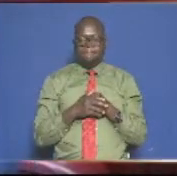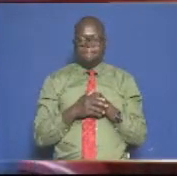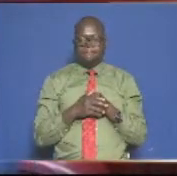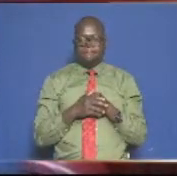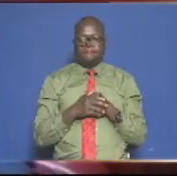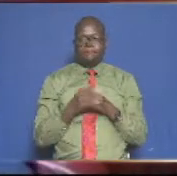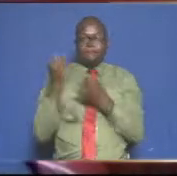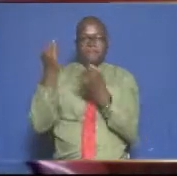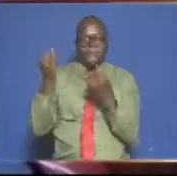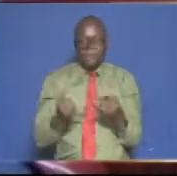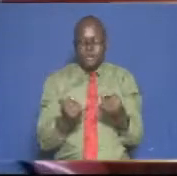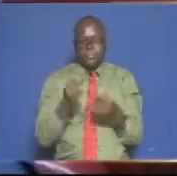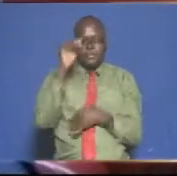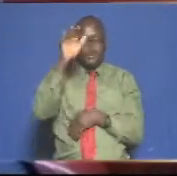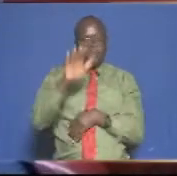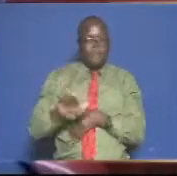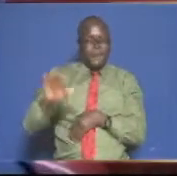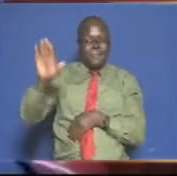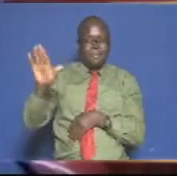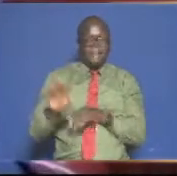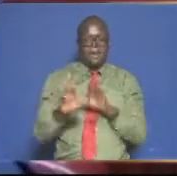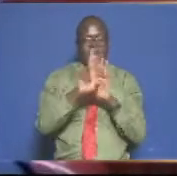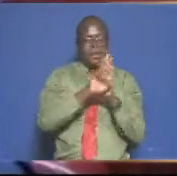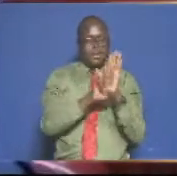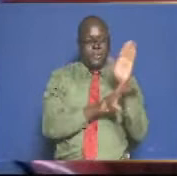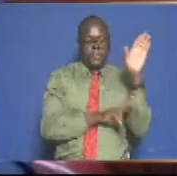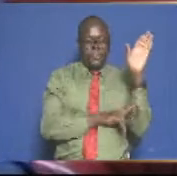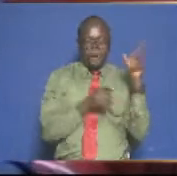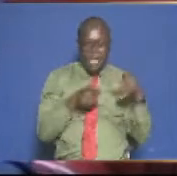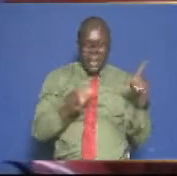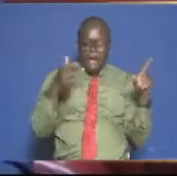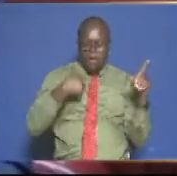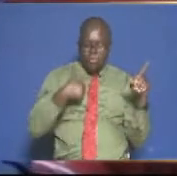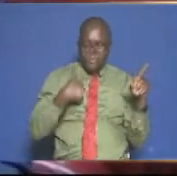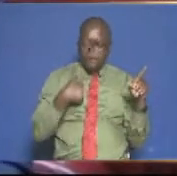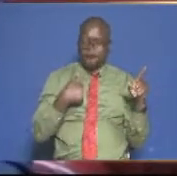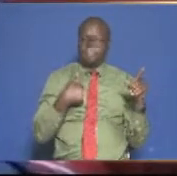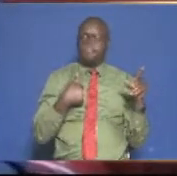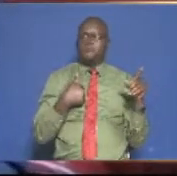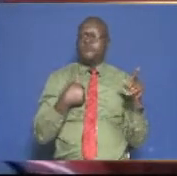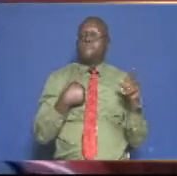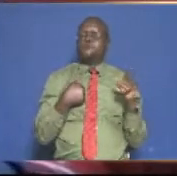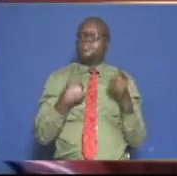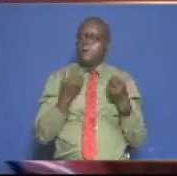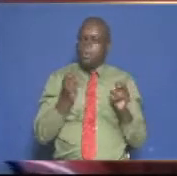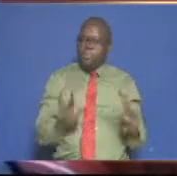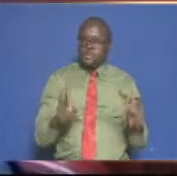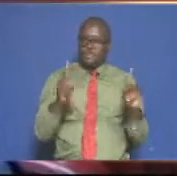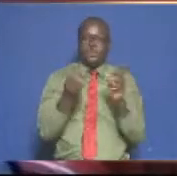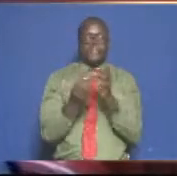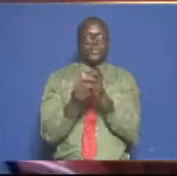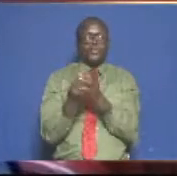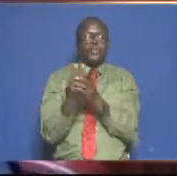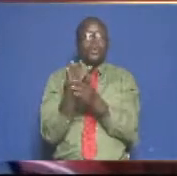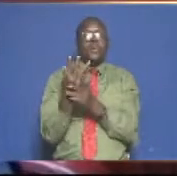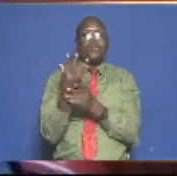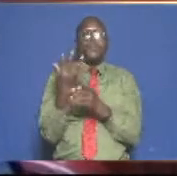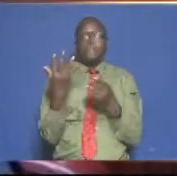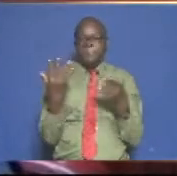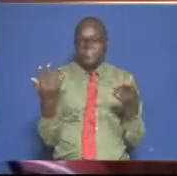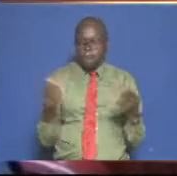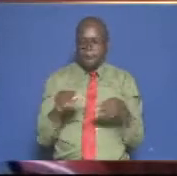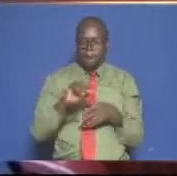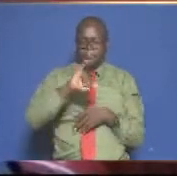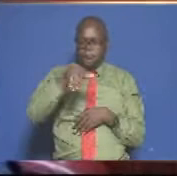introduce me to parliamentary procedures and allowed me space to grow. Mr. Speaker,